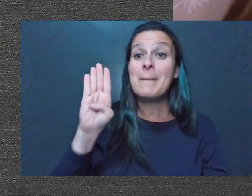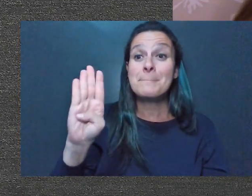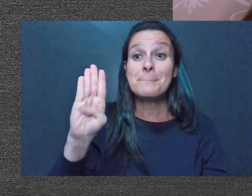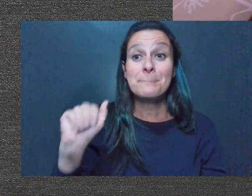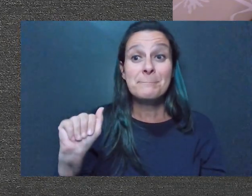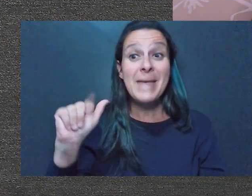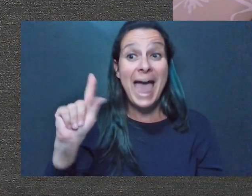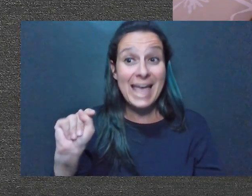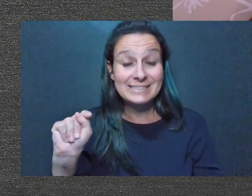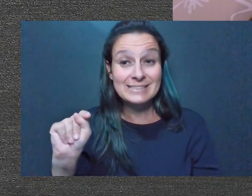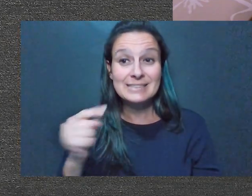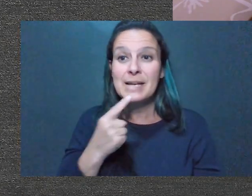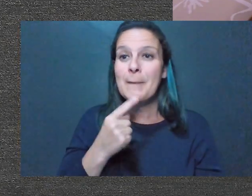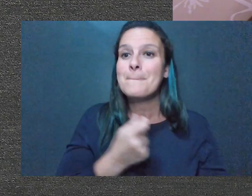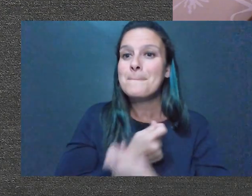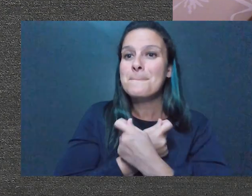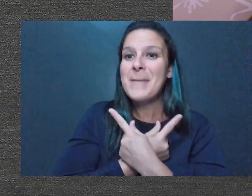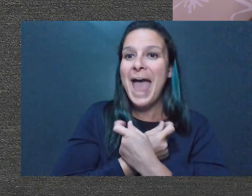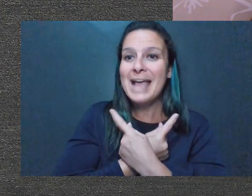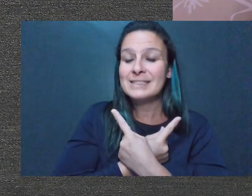Bat. B-A-T.